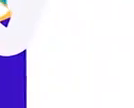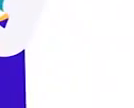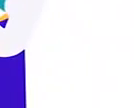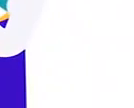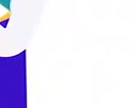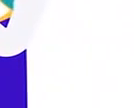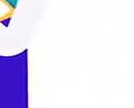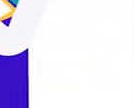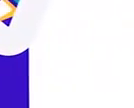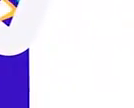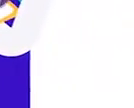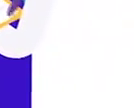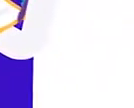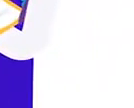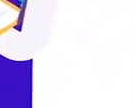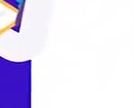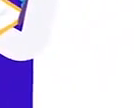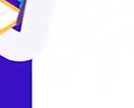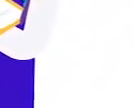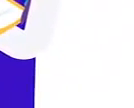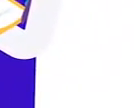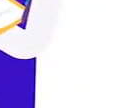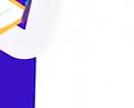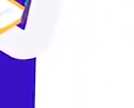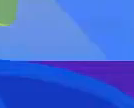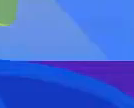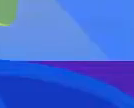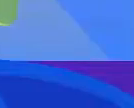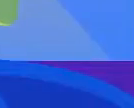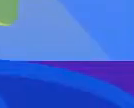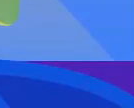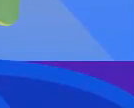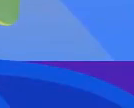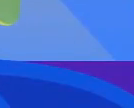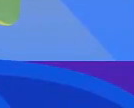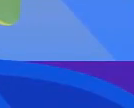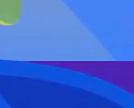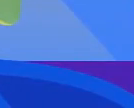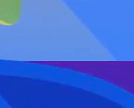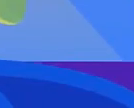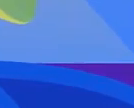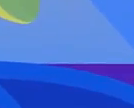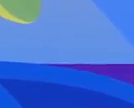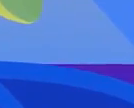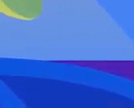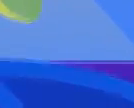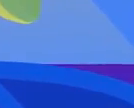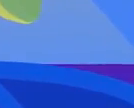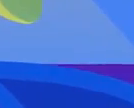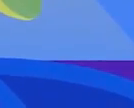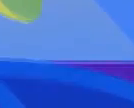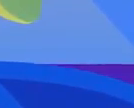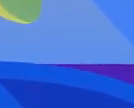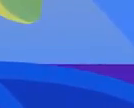outbreak conducted by the Joint Mission of China and WHO. Day 7. The patients that haven't started recovering by day